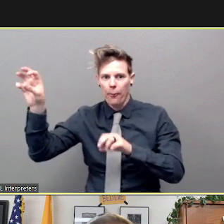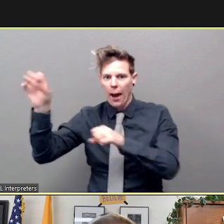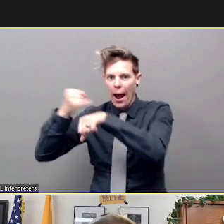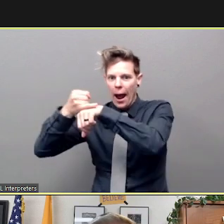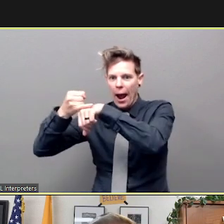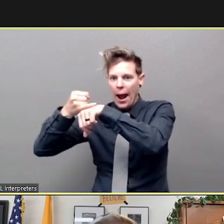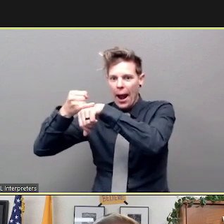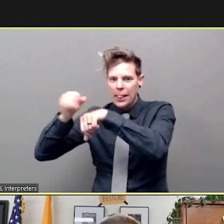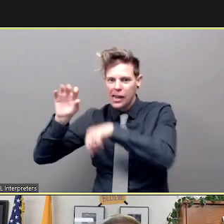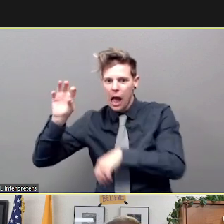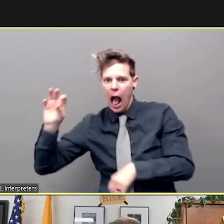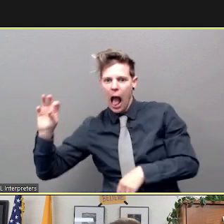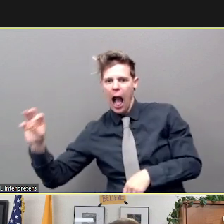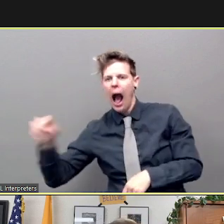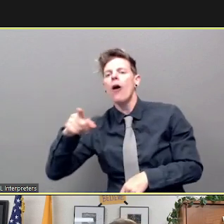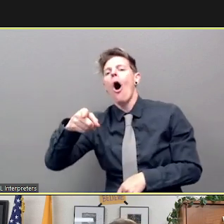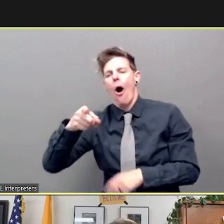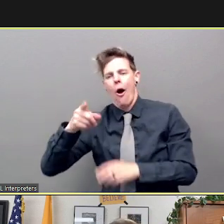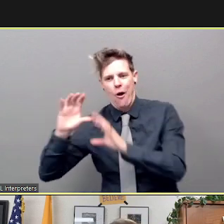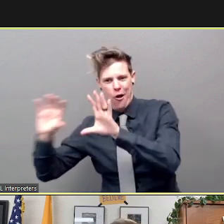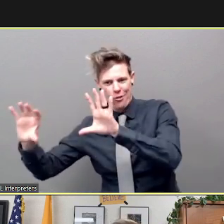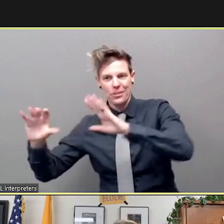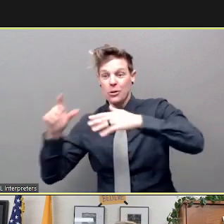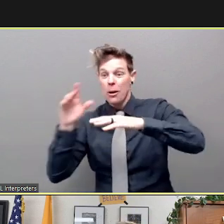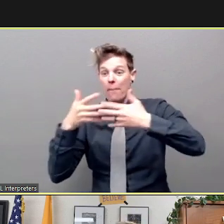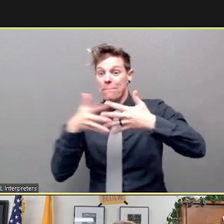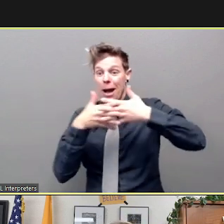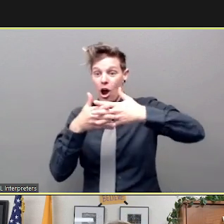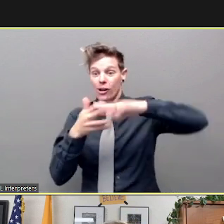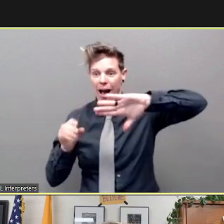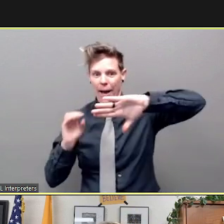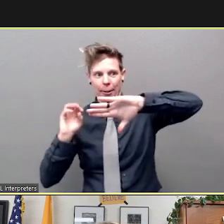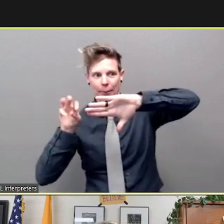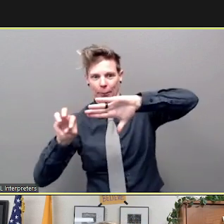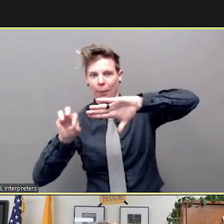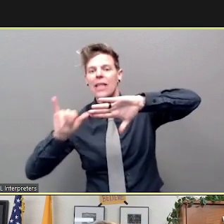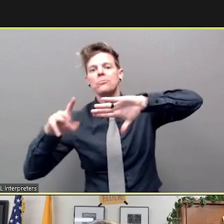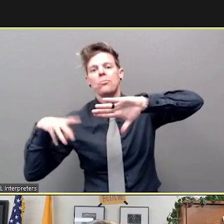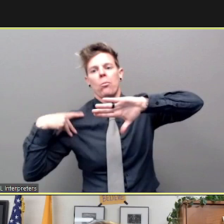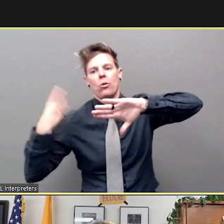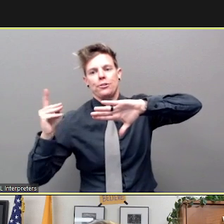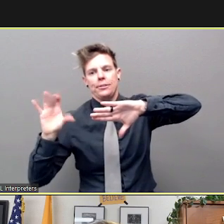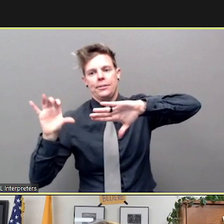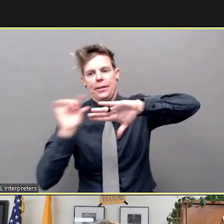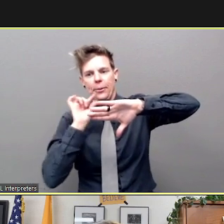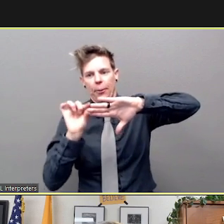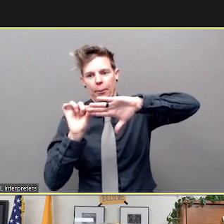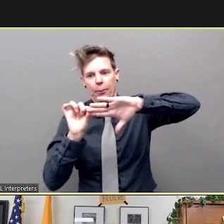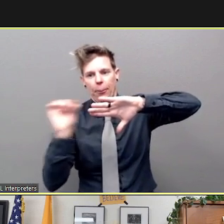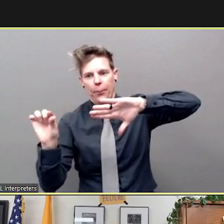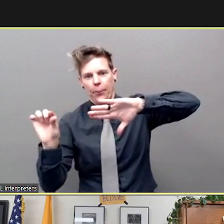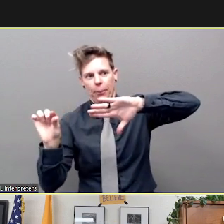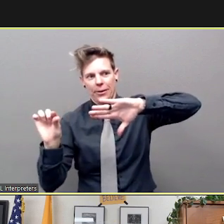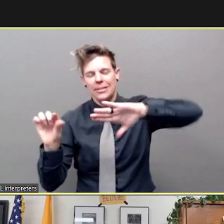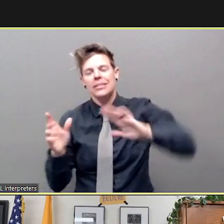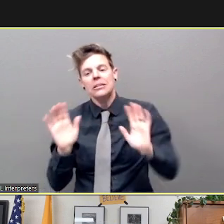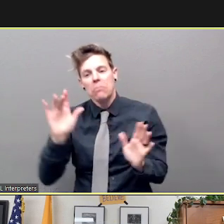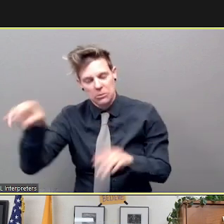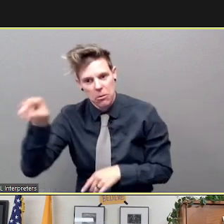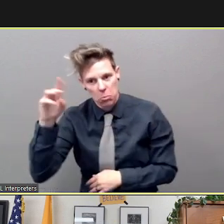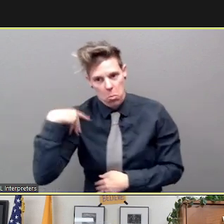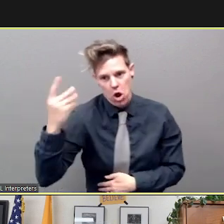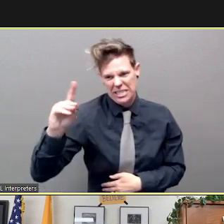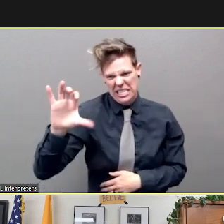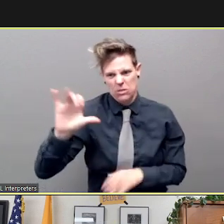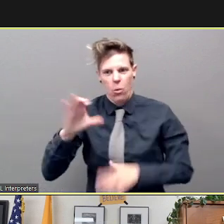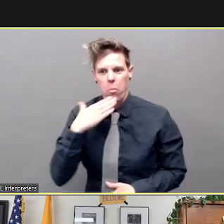Washington, DC. They're doing well. But on the next slide, I think I can show you the actual data. So